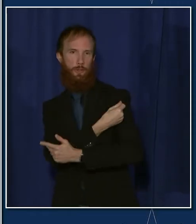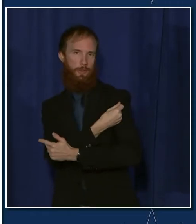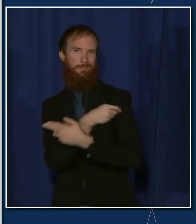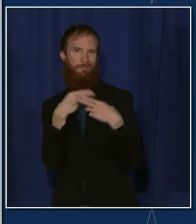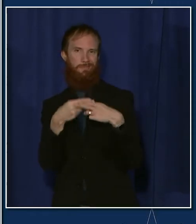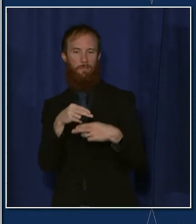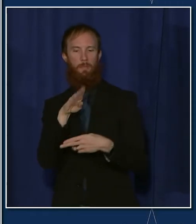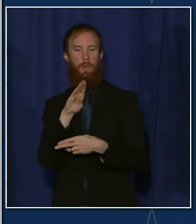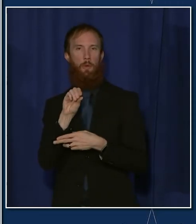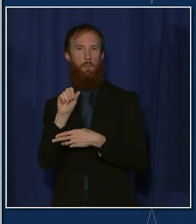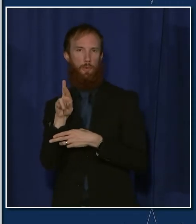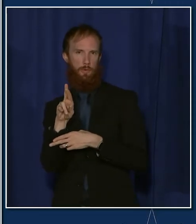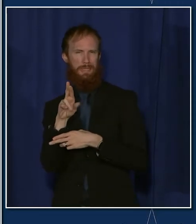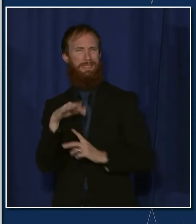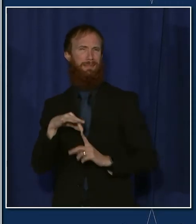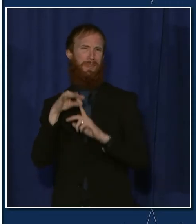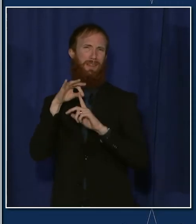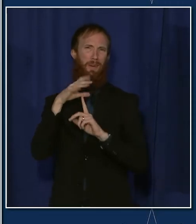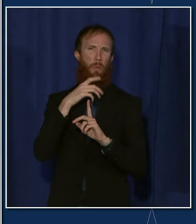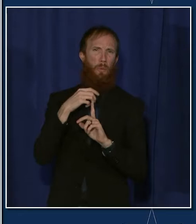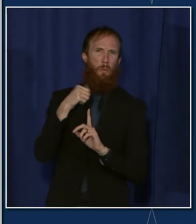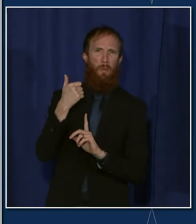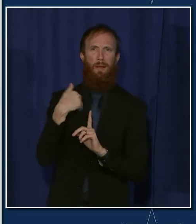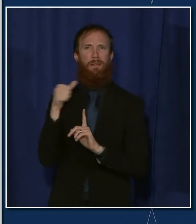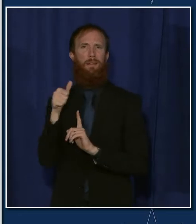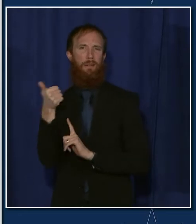underlying conditions.